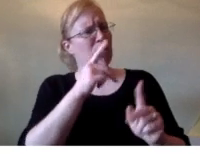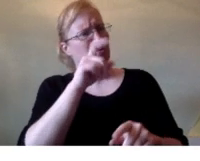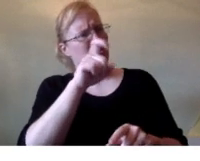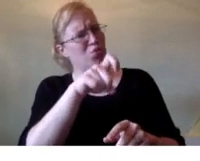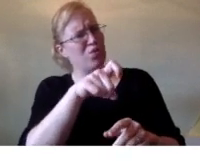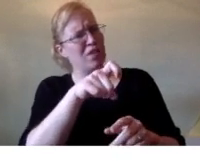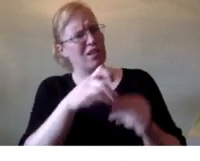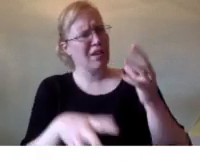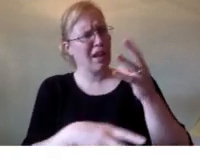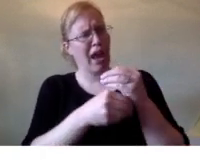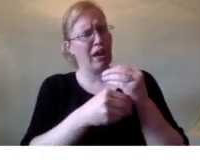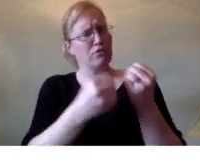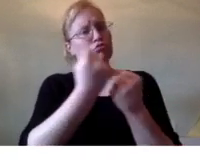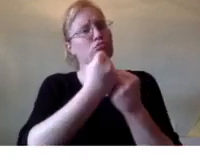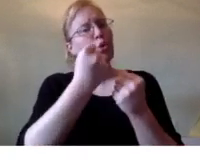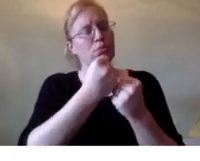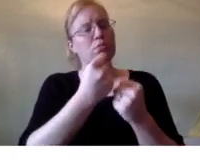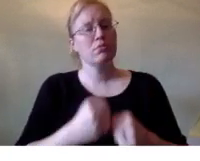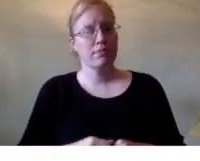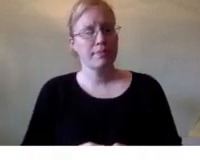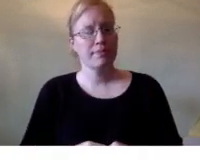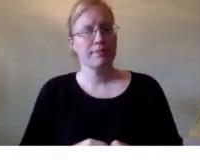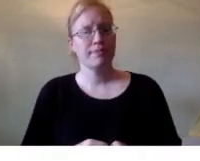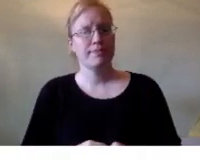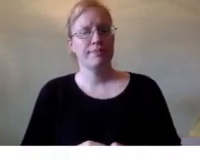need extra support.